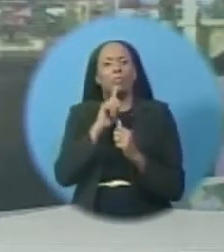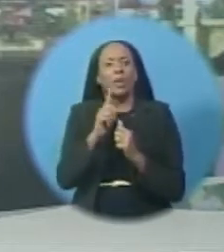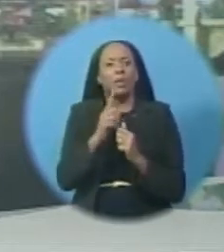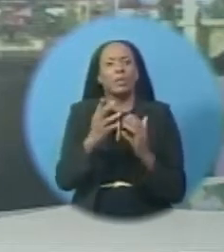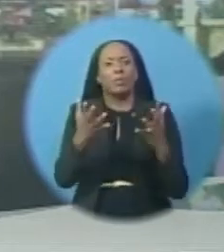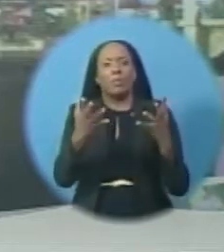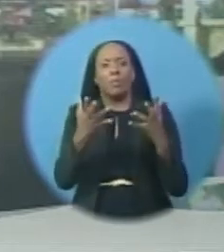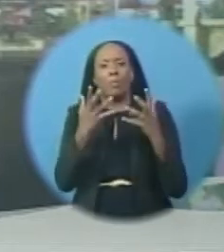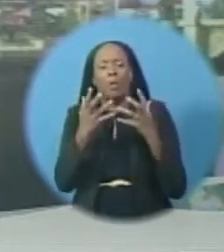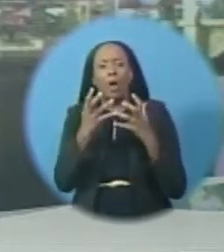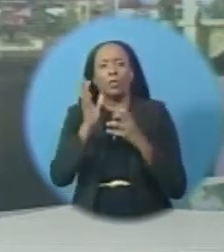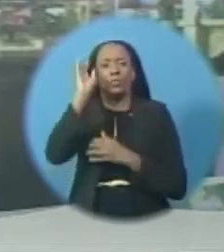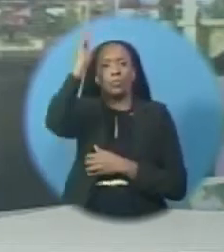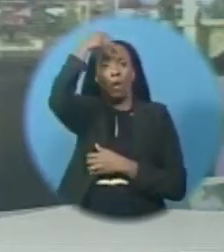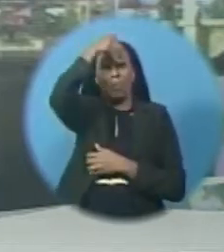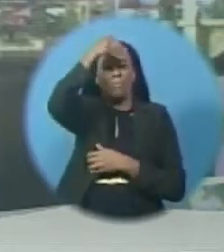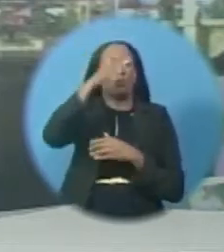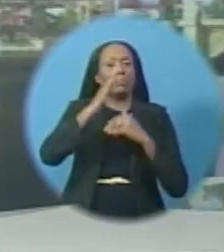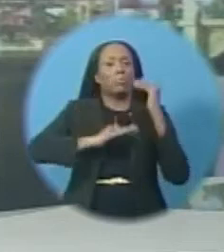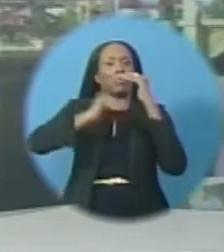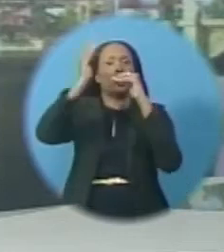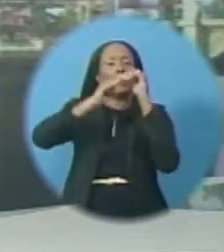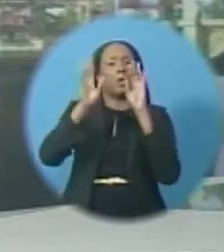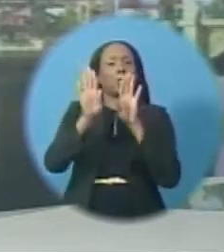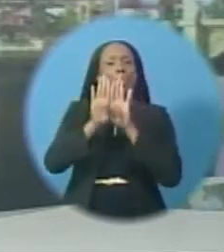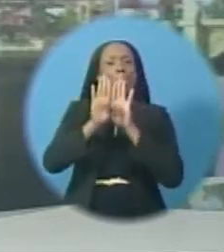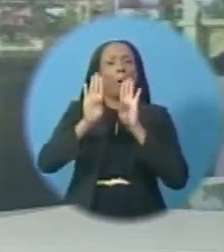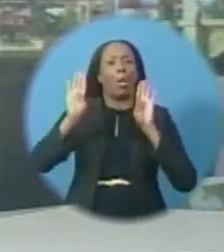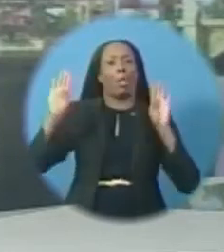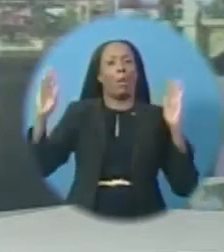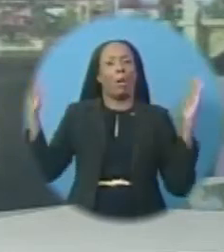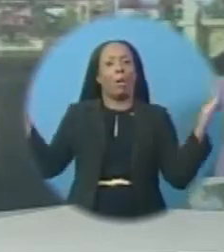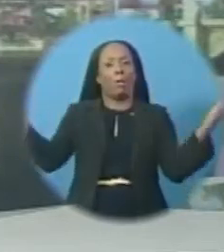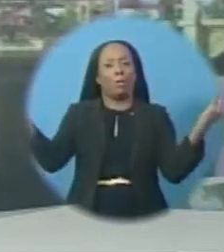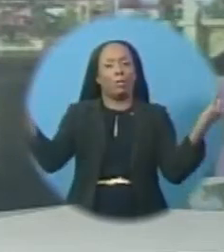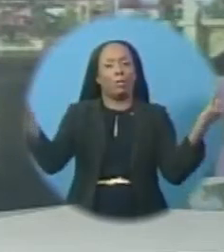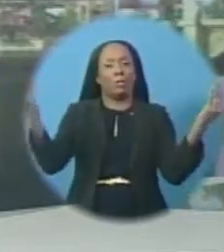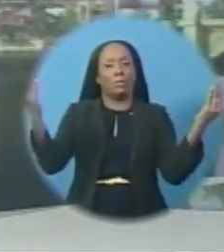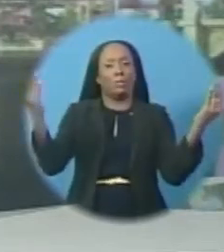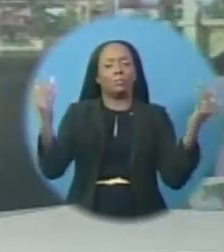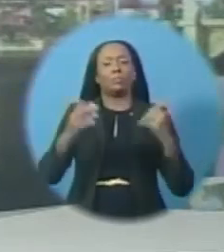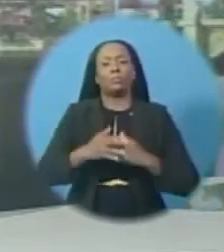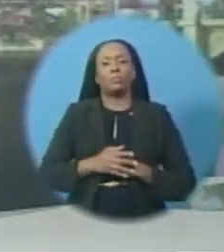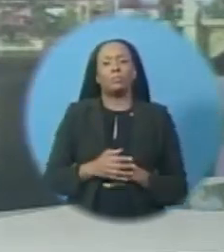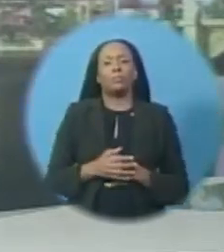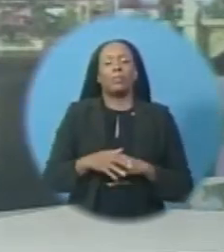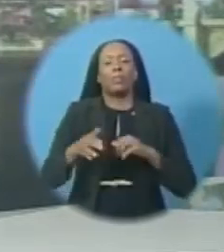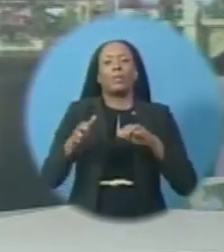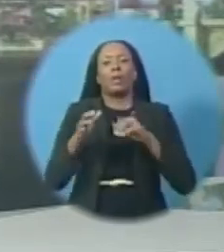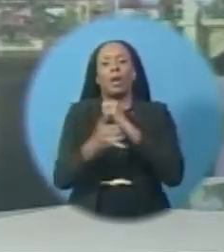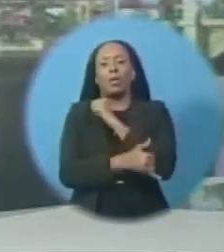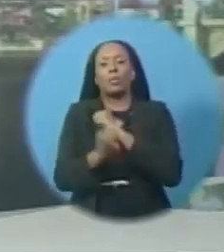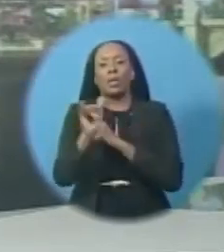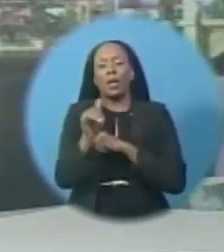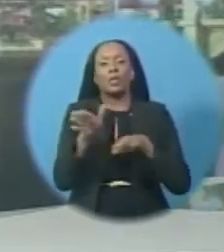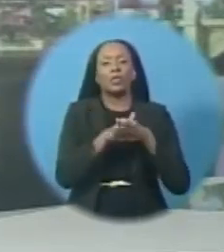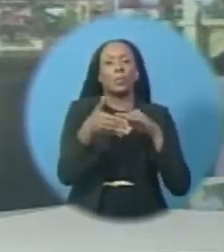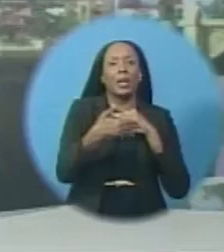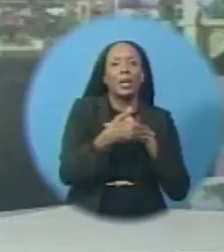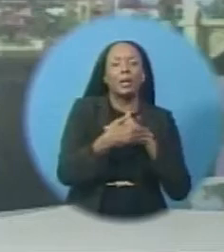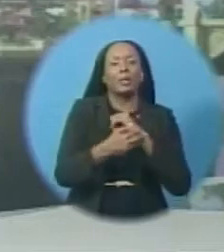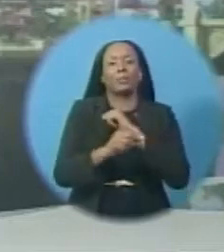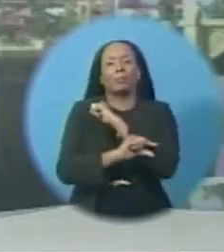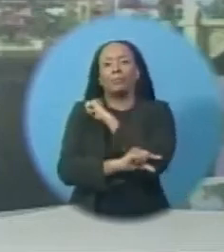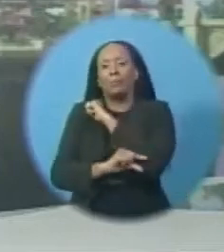to build a wall on the Mexican border. Minister of Finance Chris Sinkler says while countries like Jamaica, Haiti and